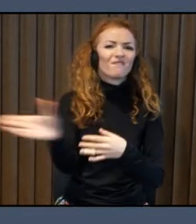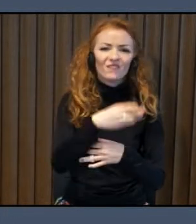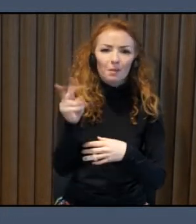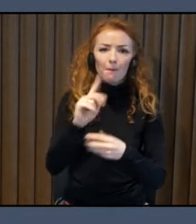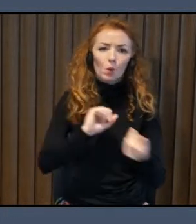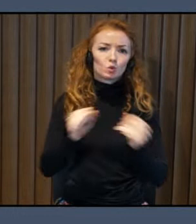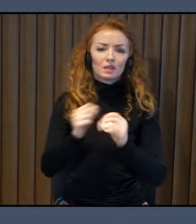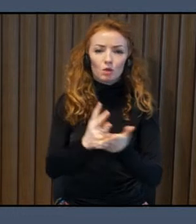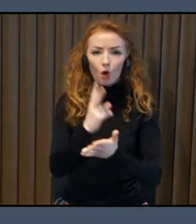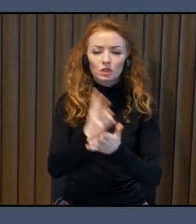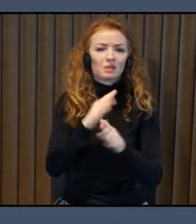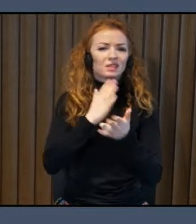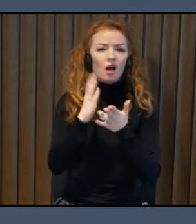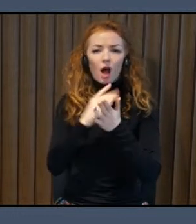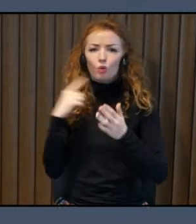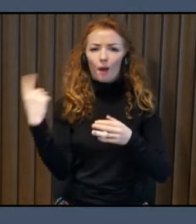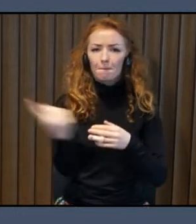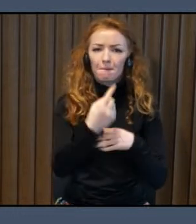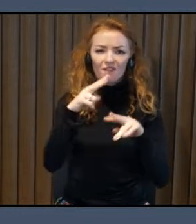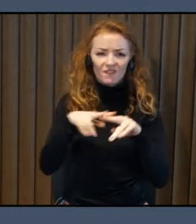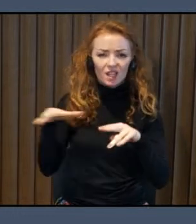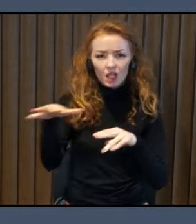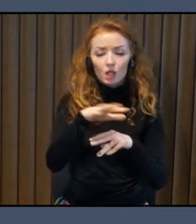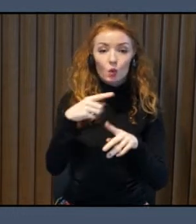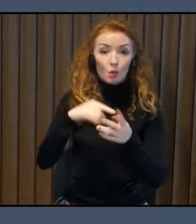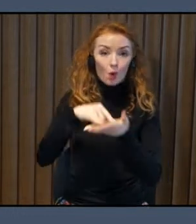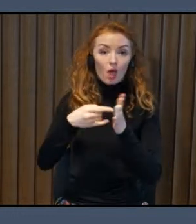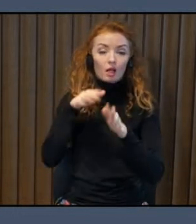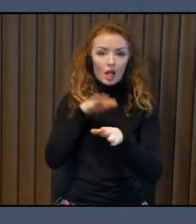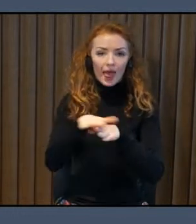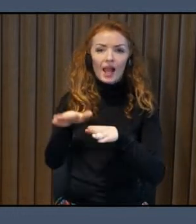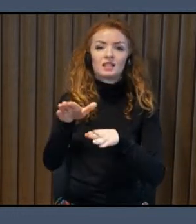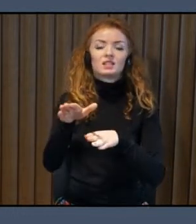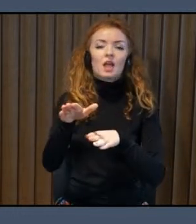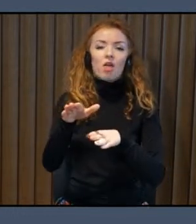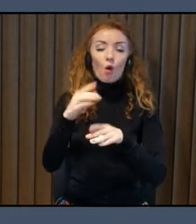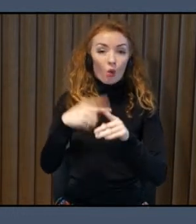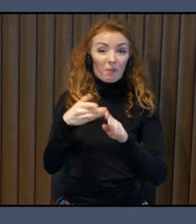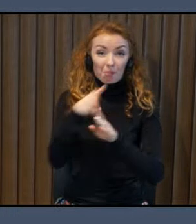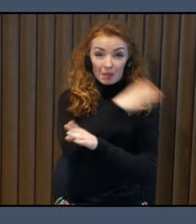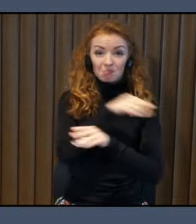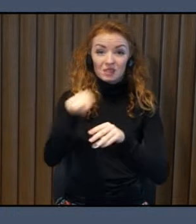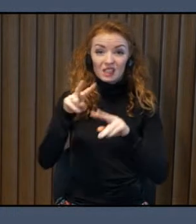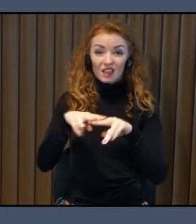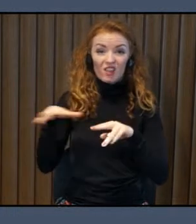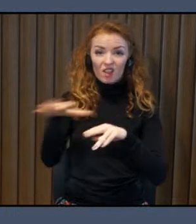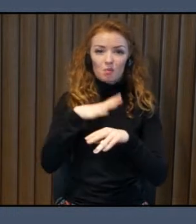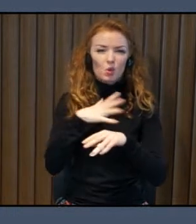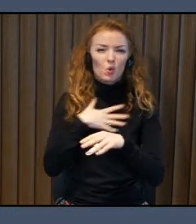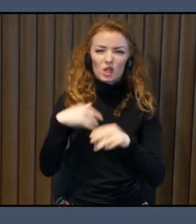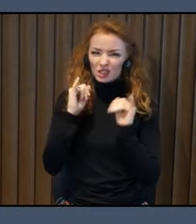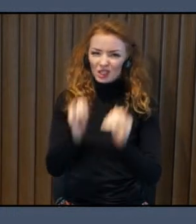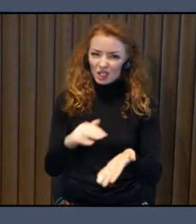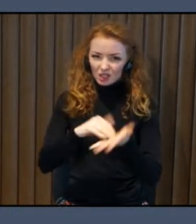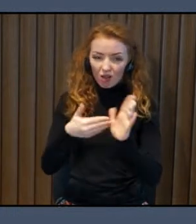hotel, roomy hotel, which is accessible for everyone. Before that, it was a degraded